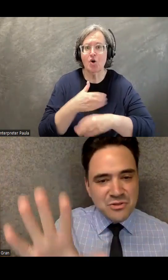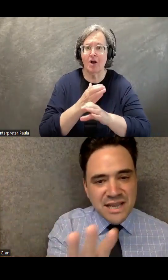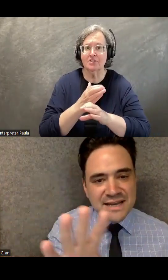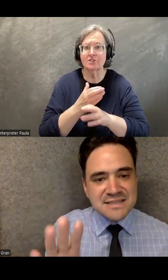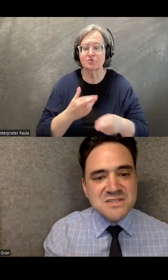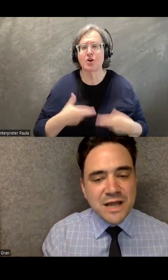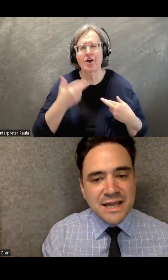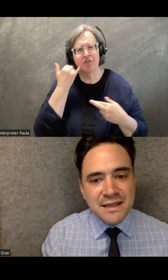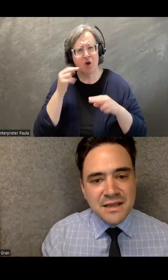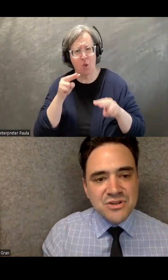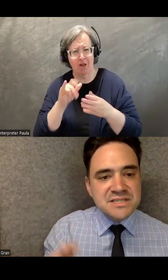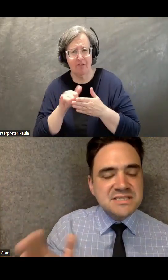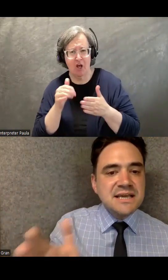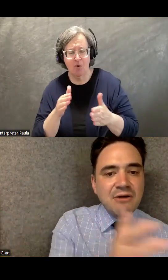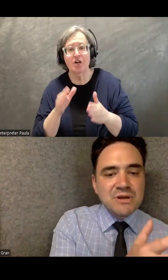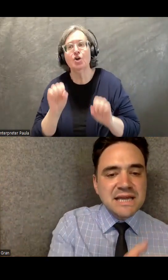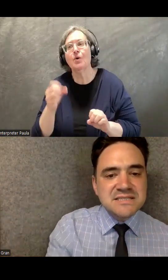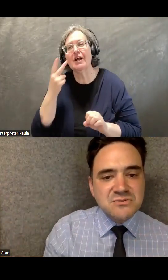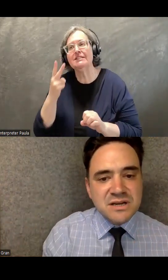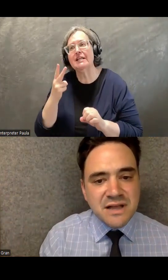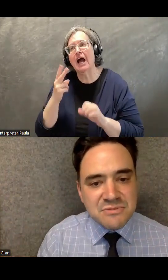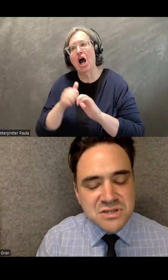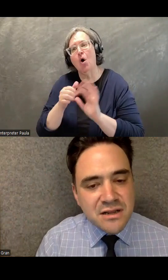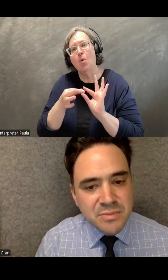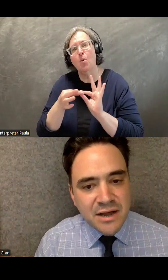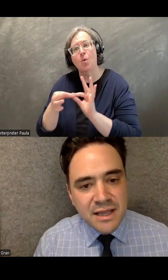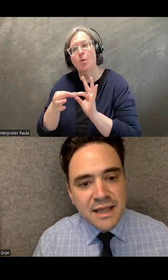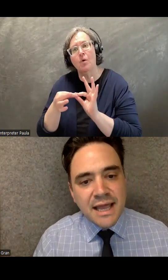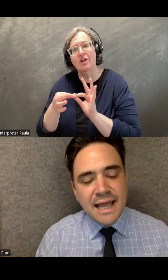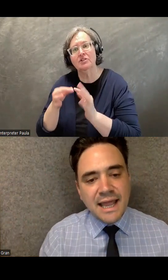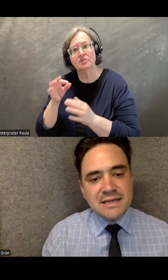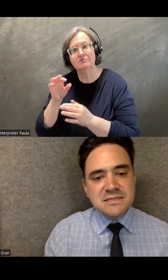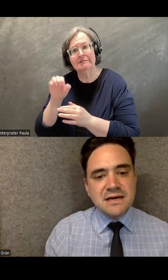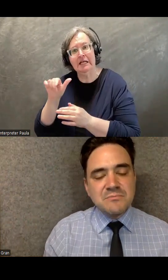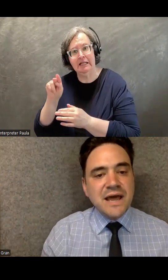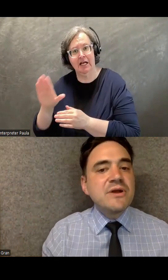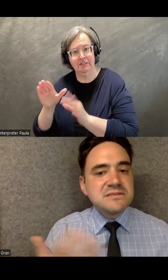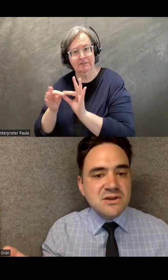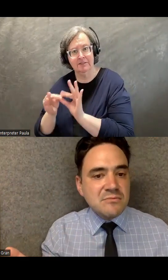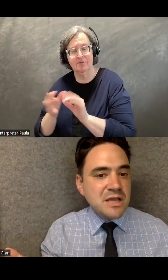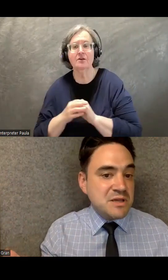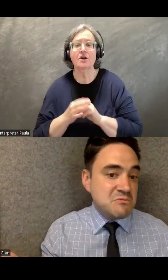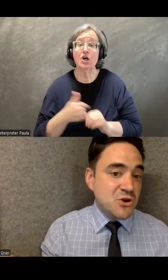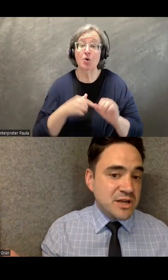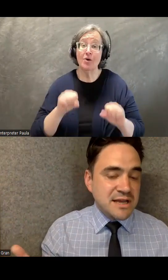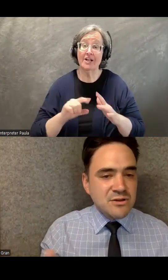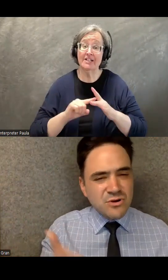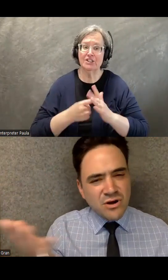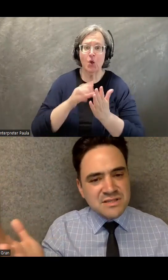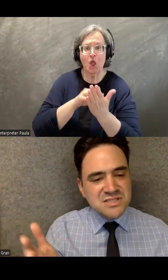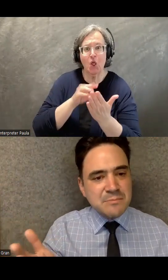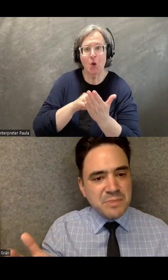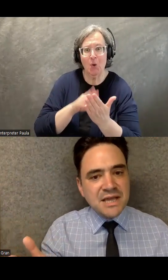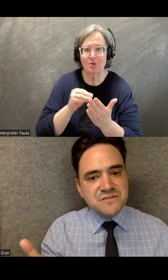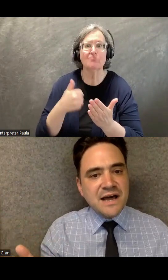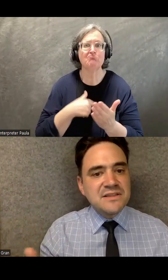if we look at it this way, you can see how it relates to what Elon was talking about. And now we can start maybe learning now that we're all